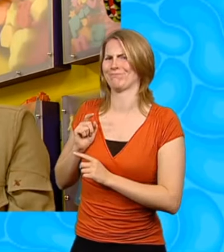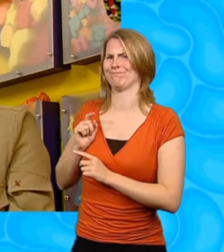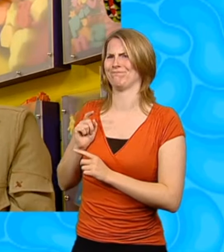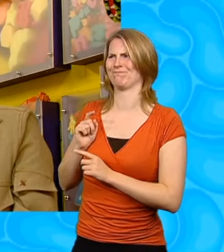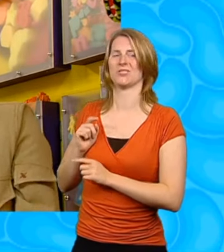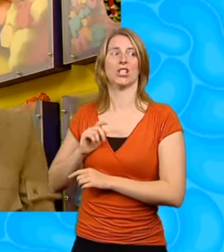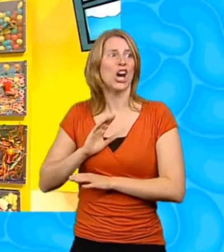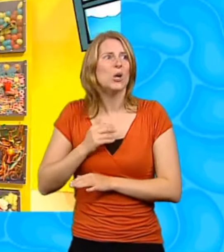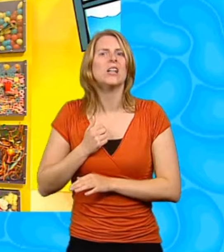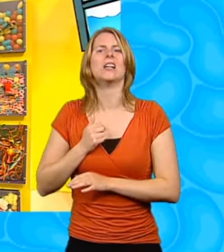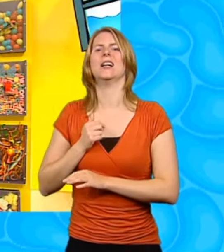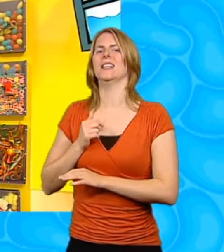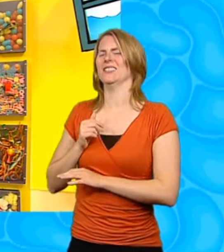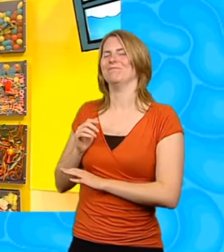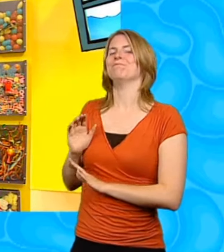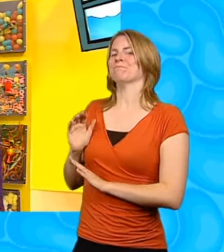No? Okay.